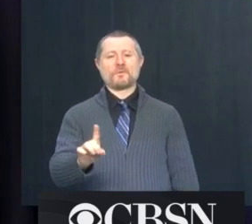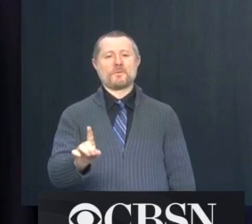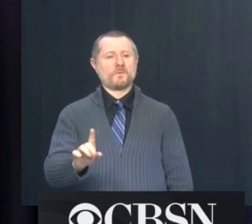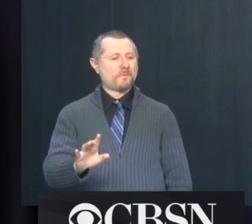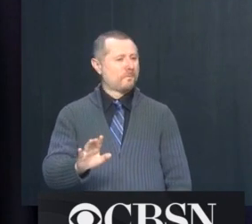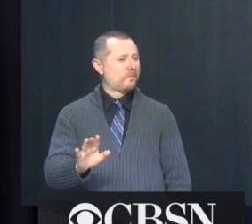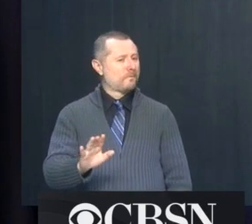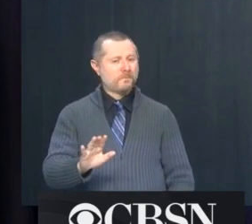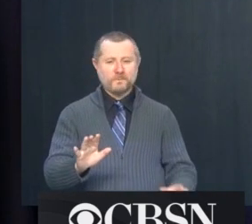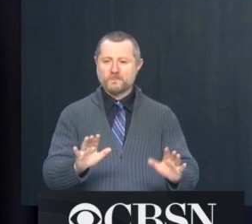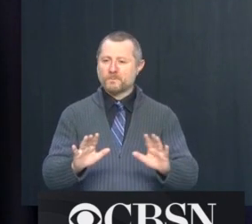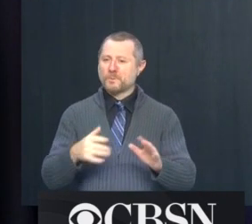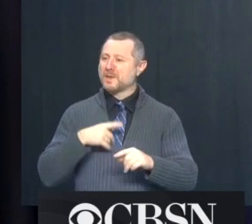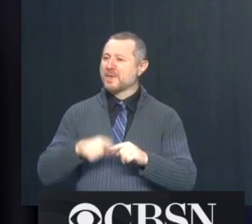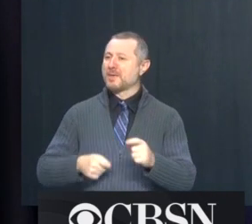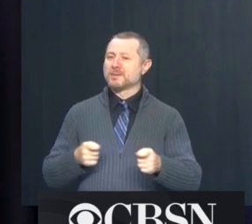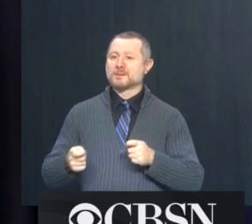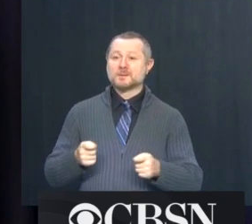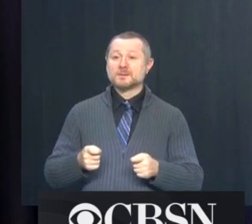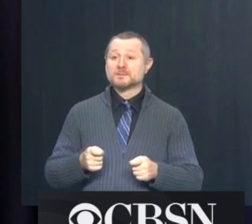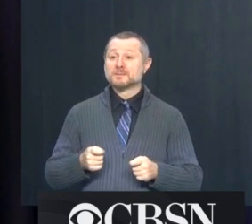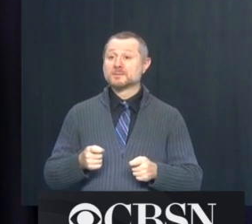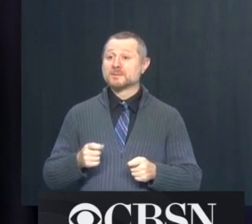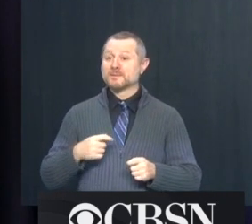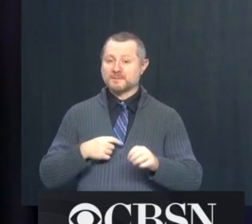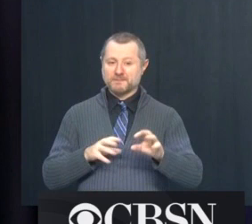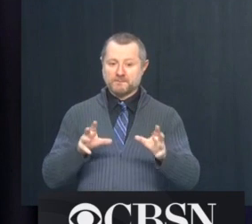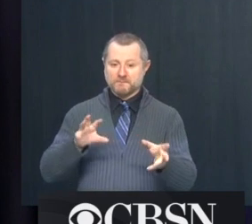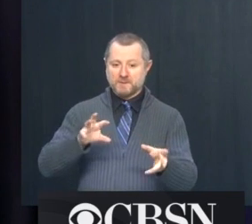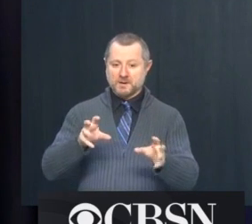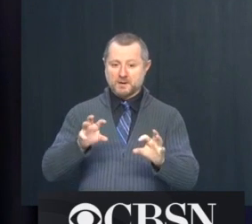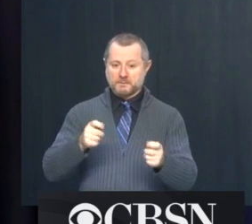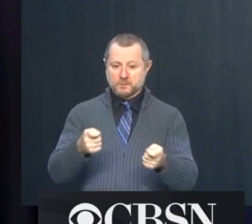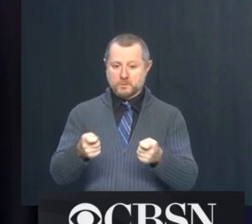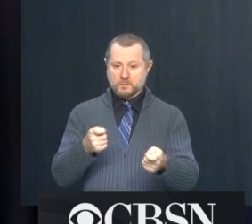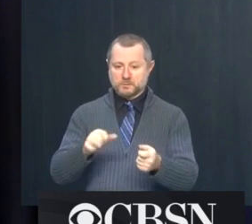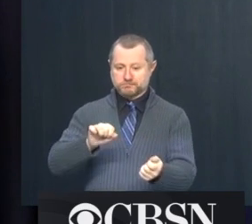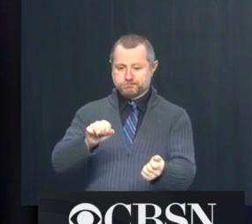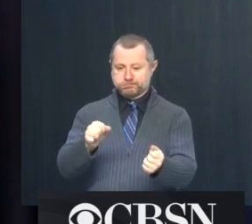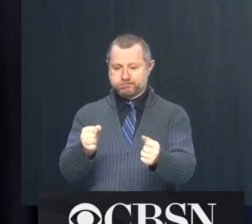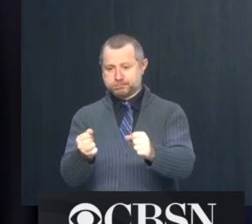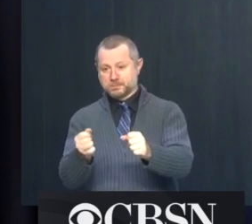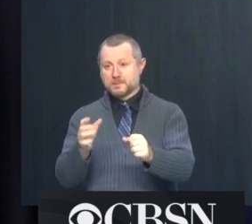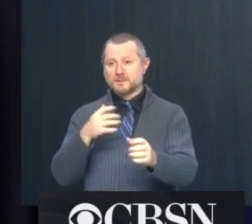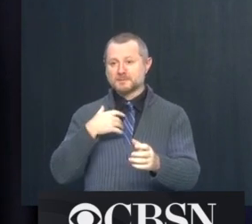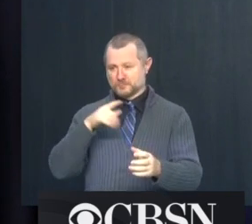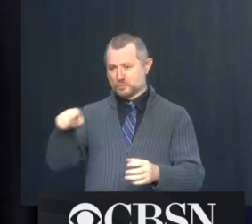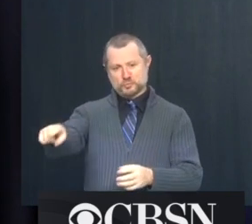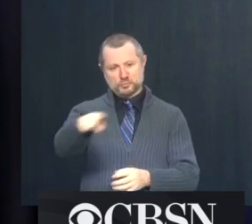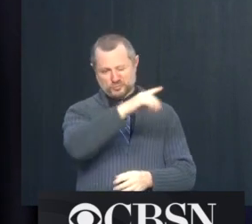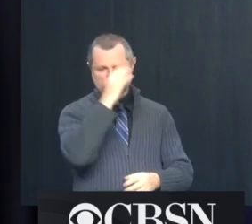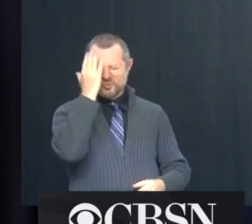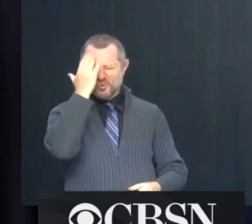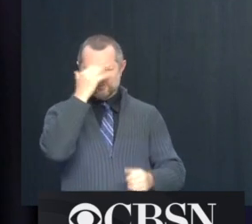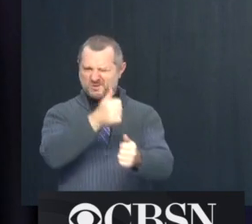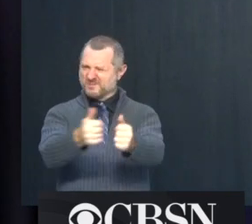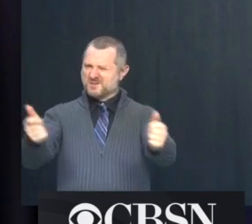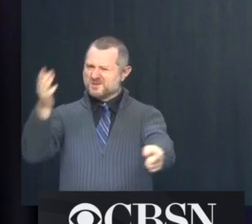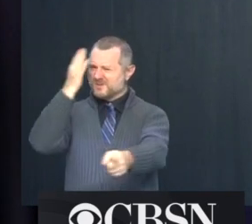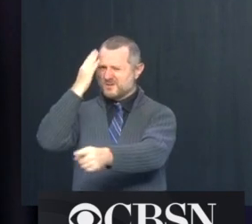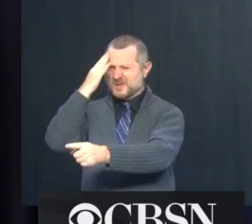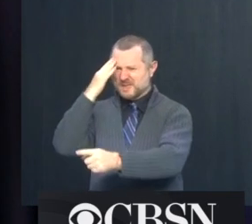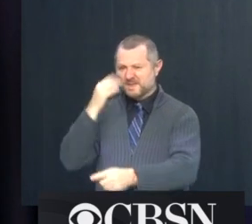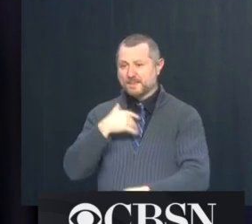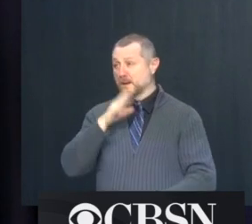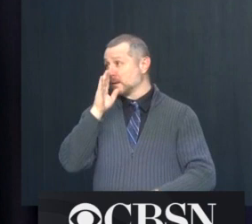can't control it with a valve. Either people are going to hear it and get it, or they're not. Or they're not. Either they're going